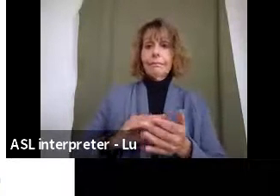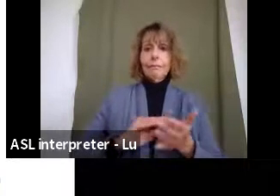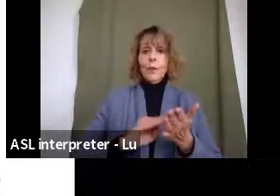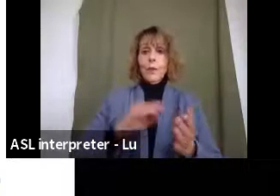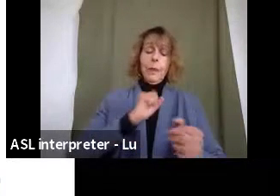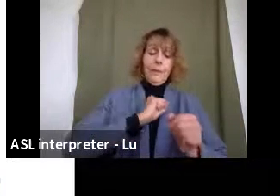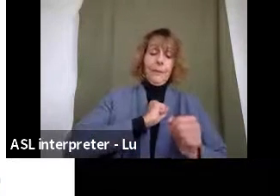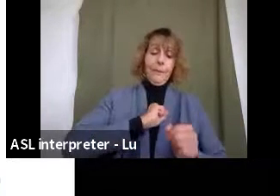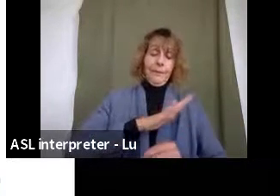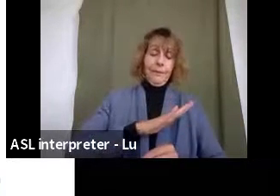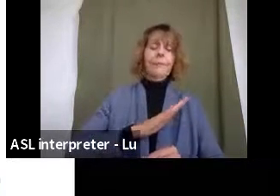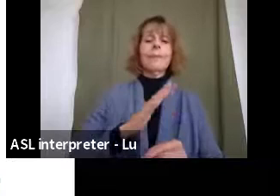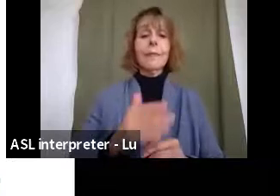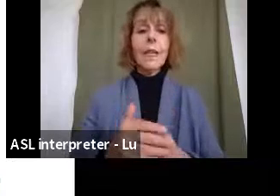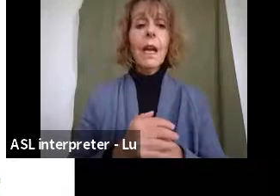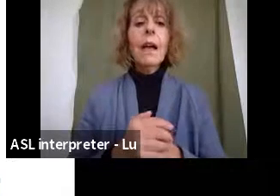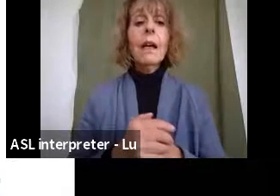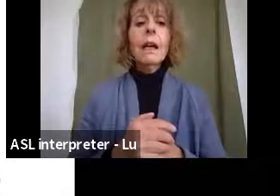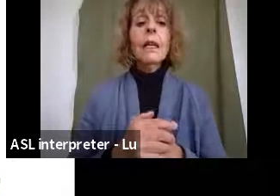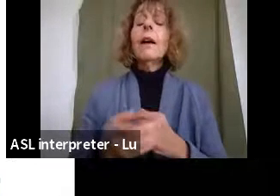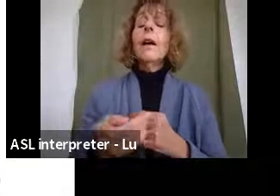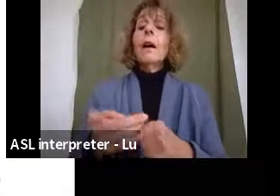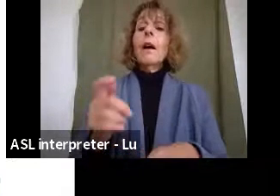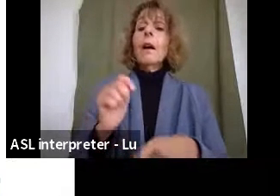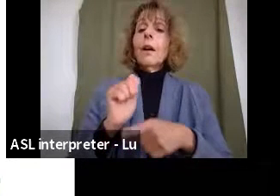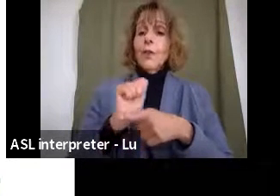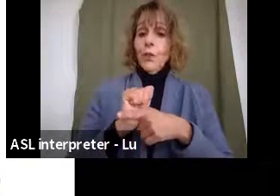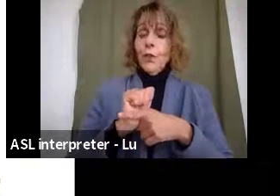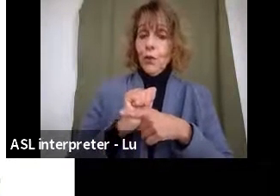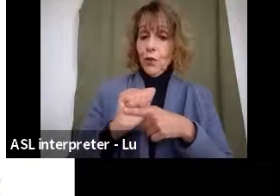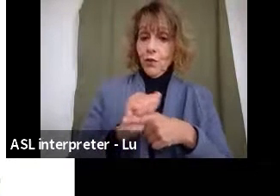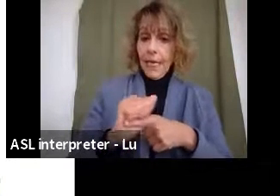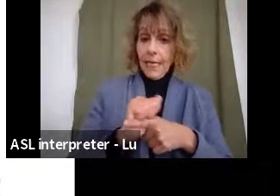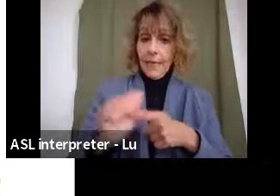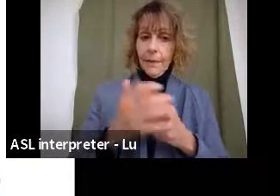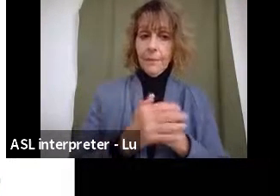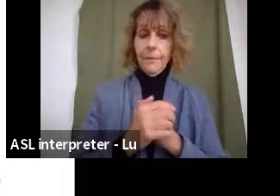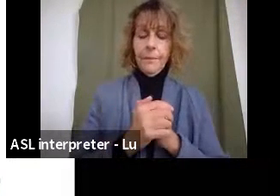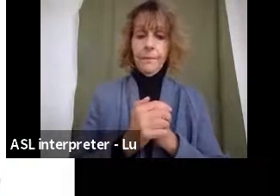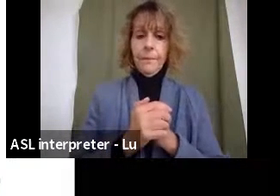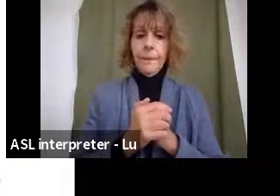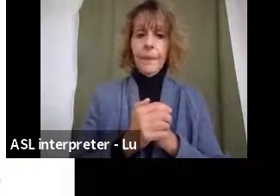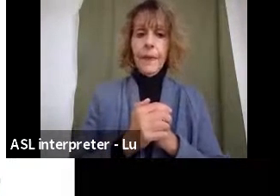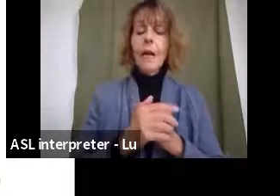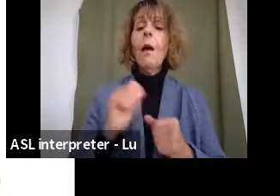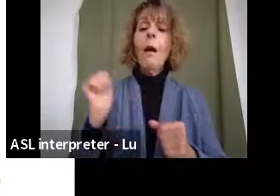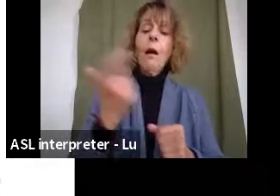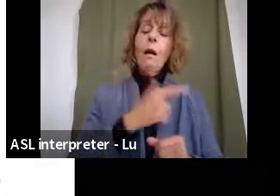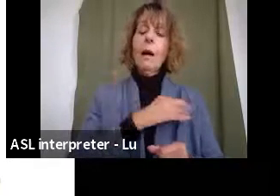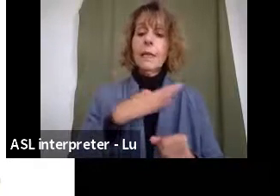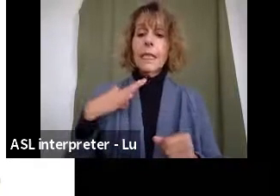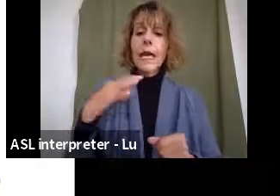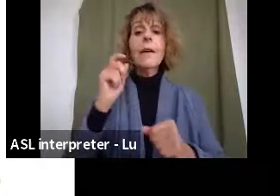training for any staff interacting with patients and the public. So how to identify the needs